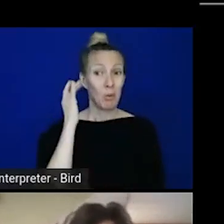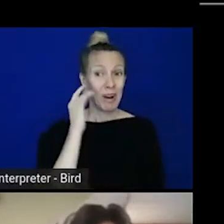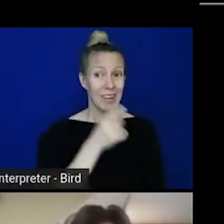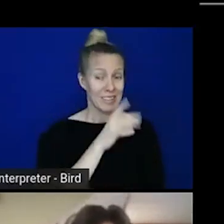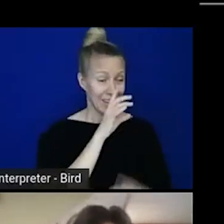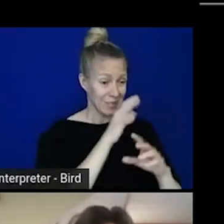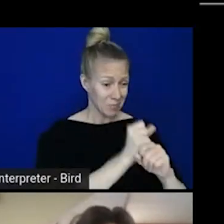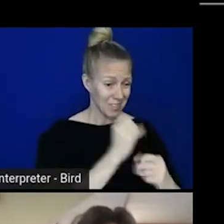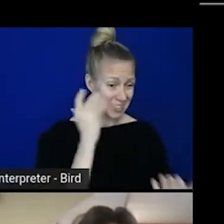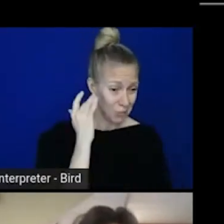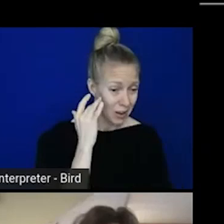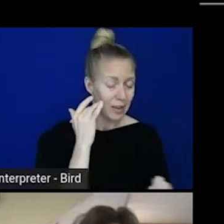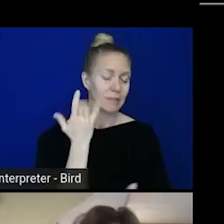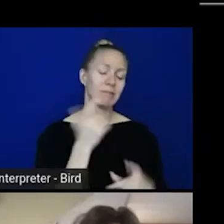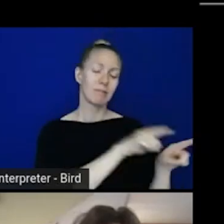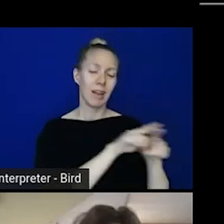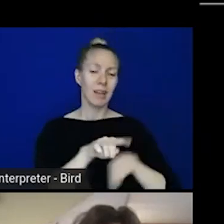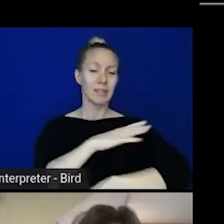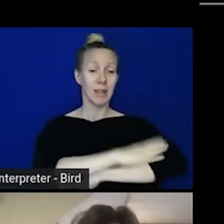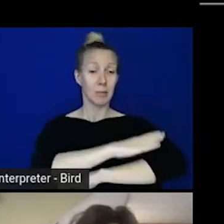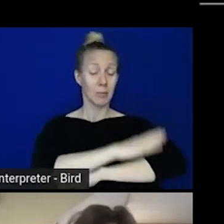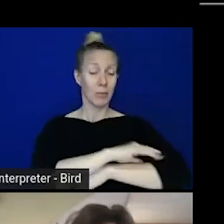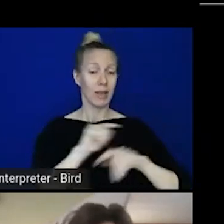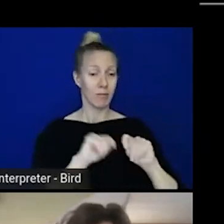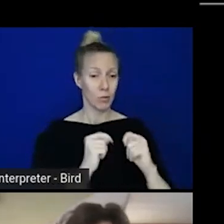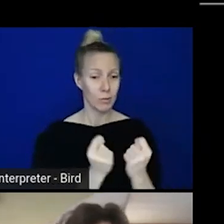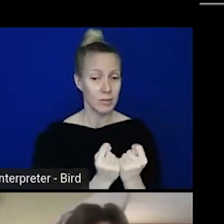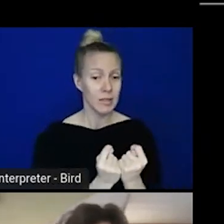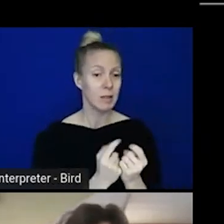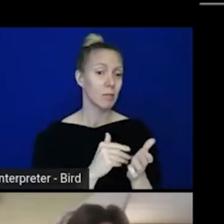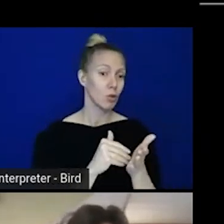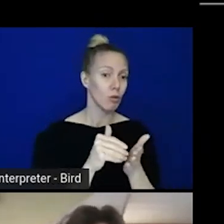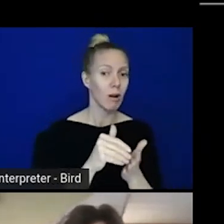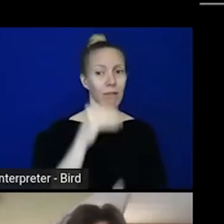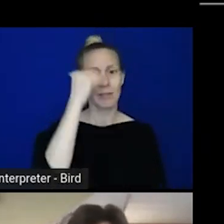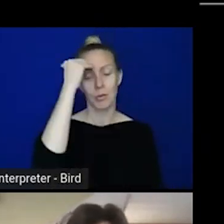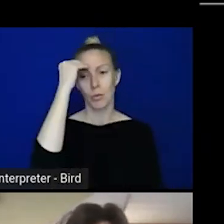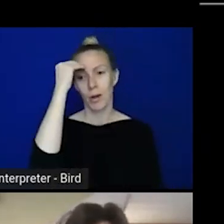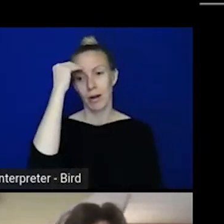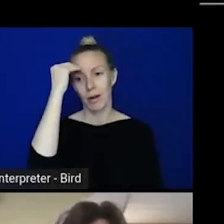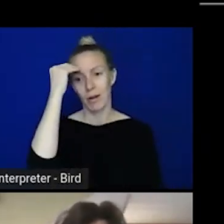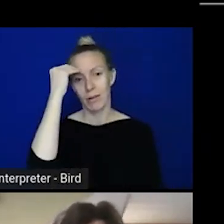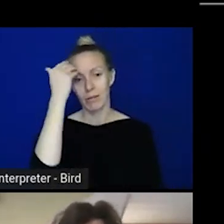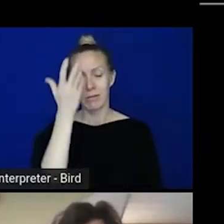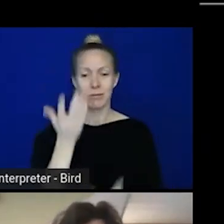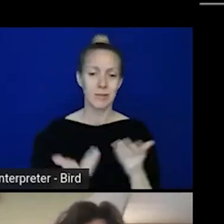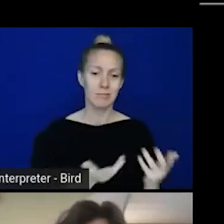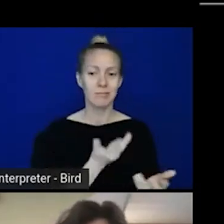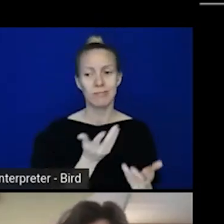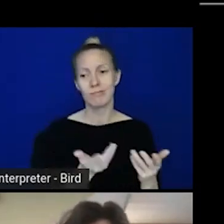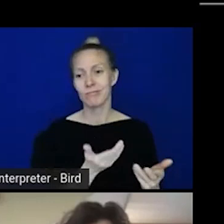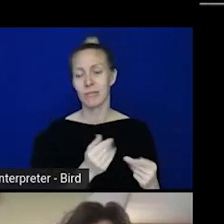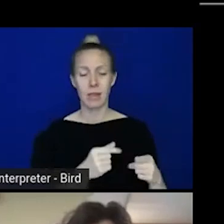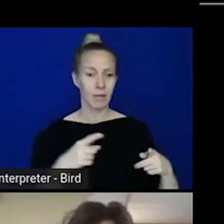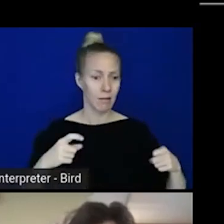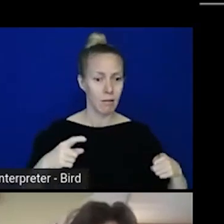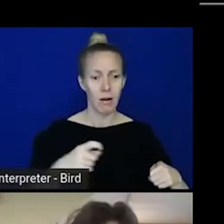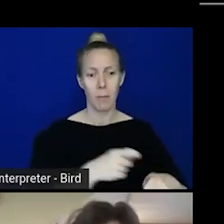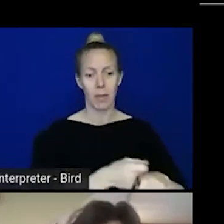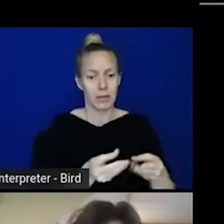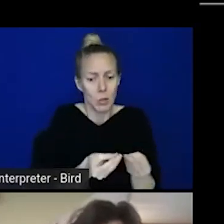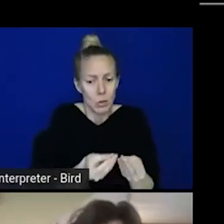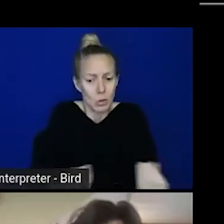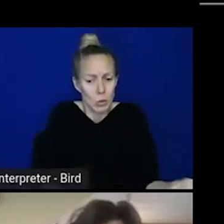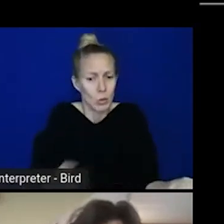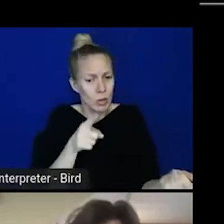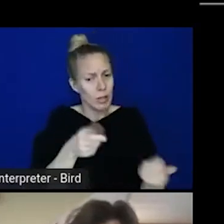as a platform team, you're often aware of the kind of the compact complexities of the solution you're trying to offer your